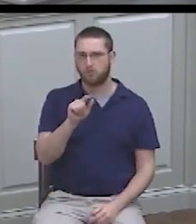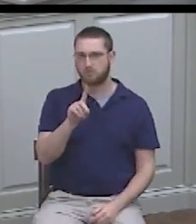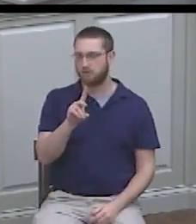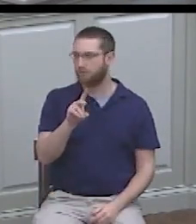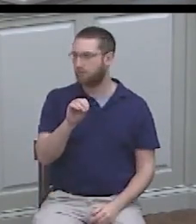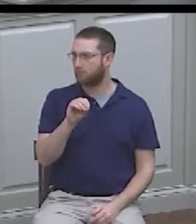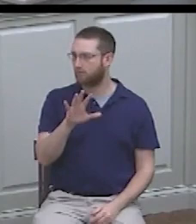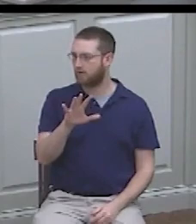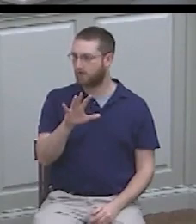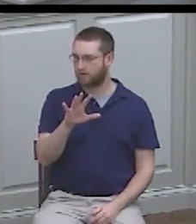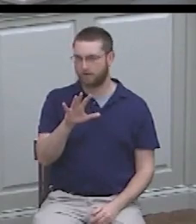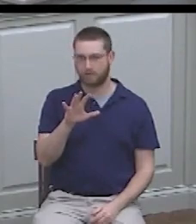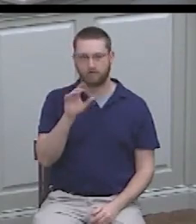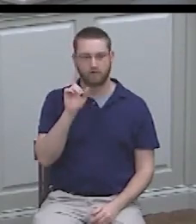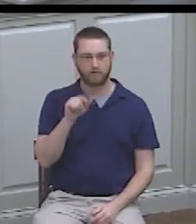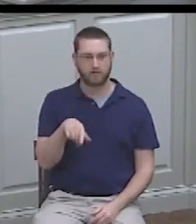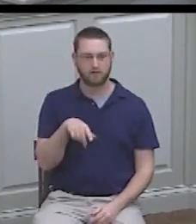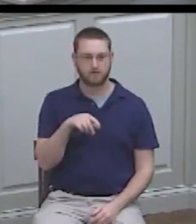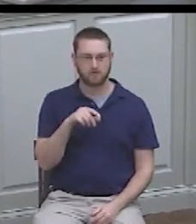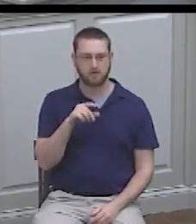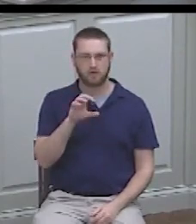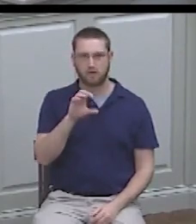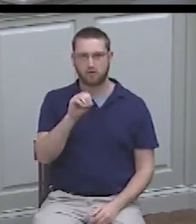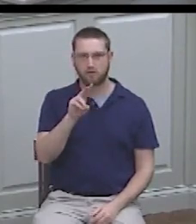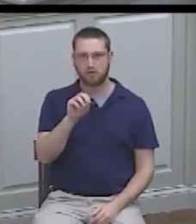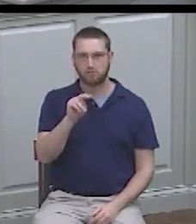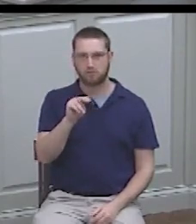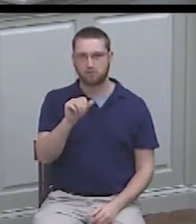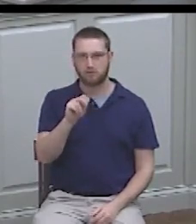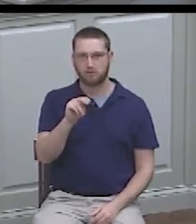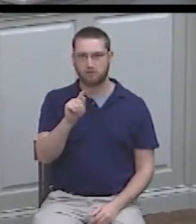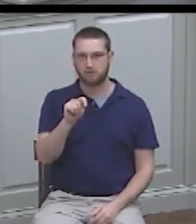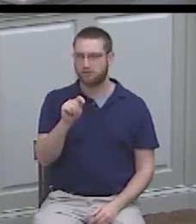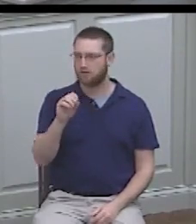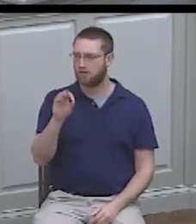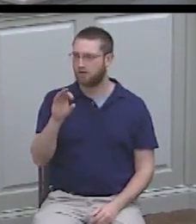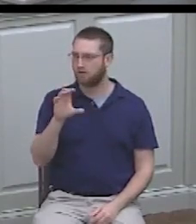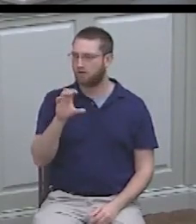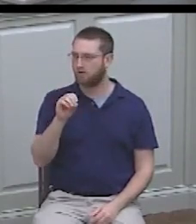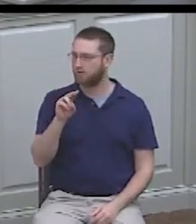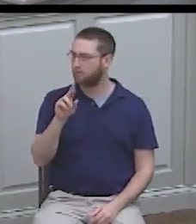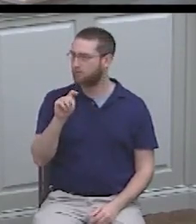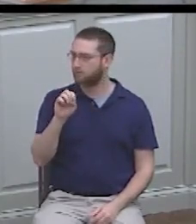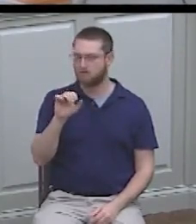2017-032705 is a covenant of courtesy, which you have read. Thank you, Mayor.